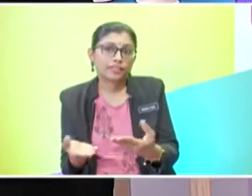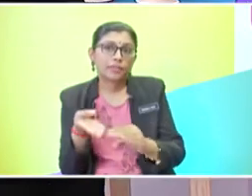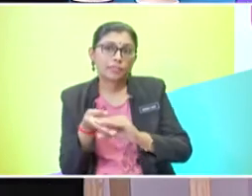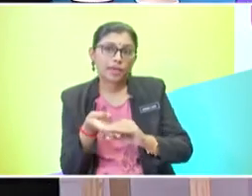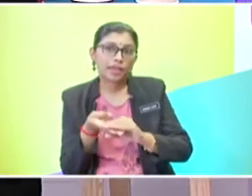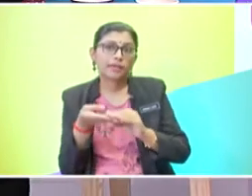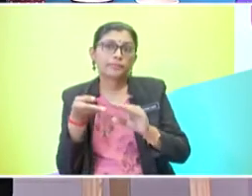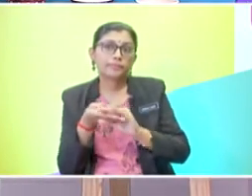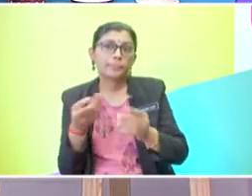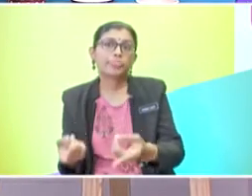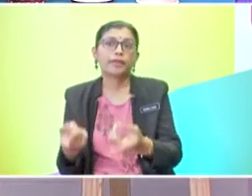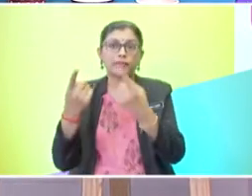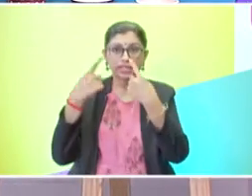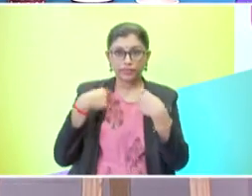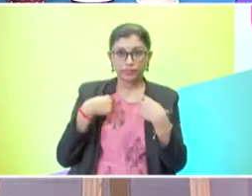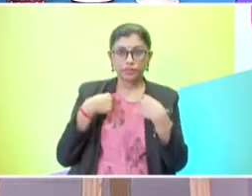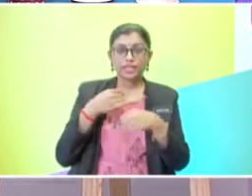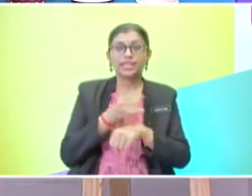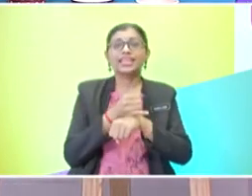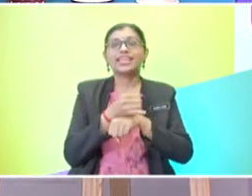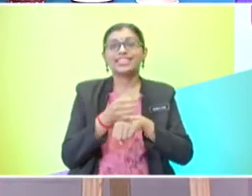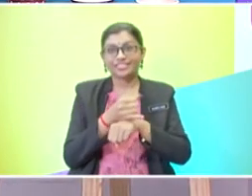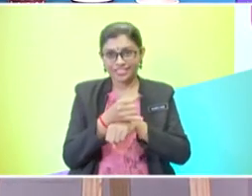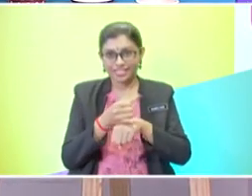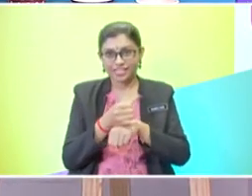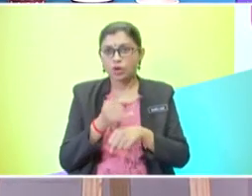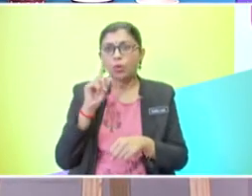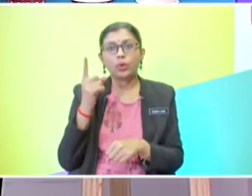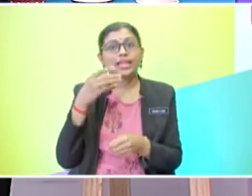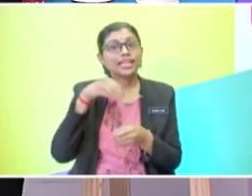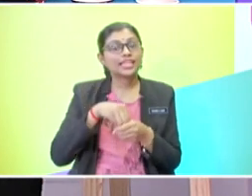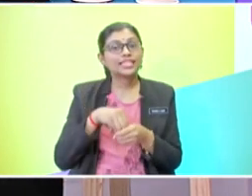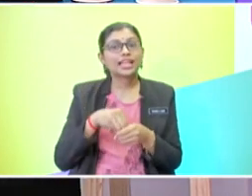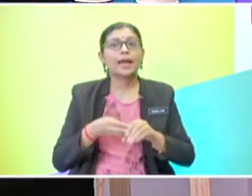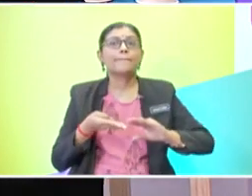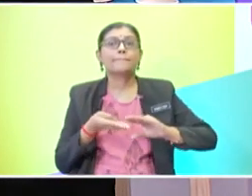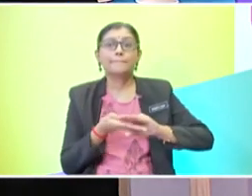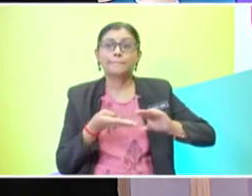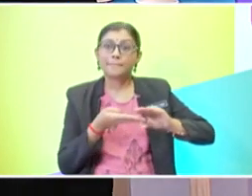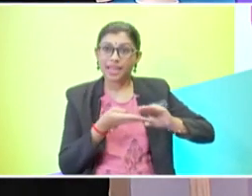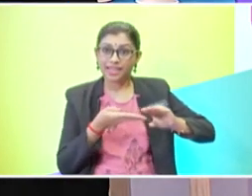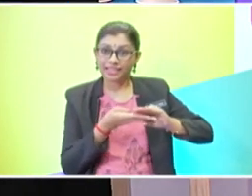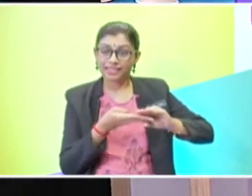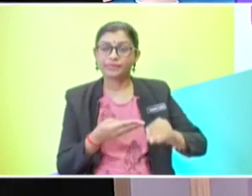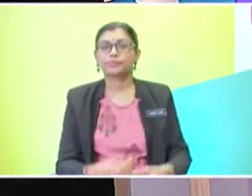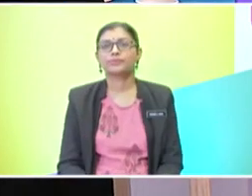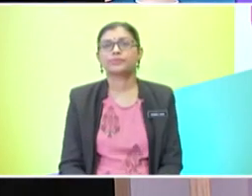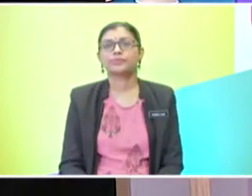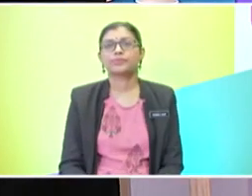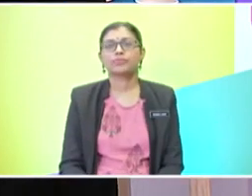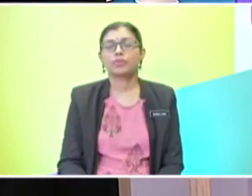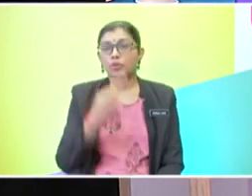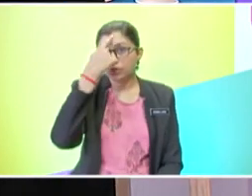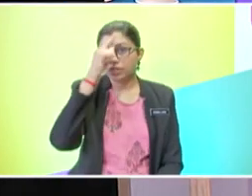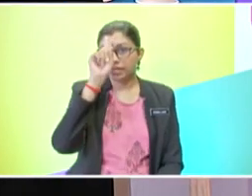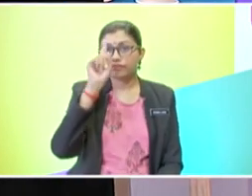in year 5 you have learned about saving and investment. Okay, so under savings, it comes the interest. Okay, so an amount